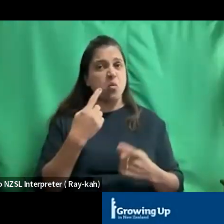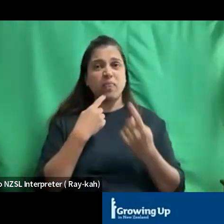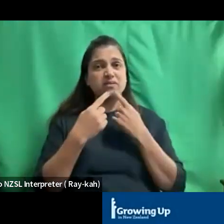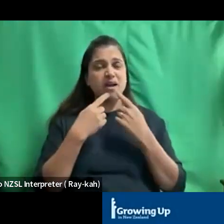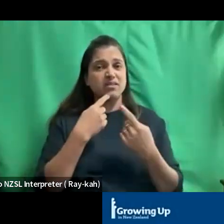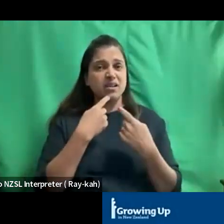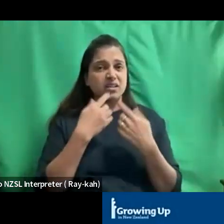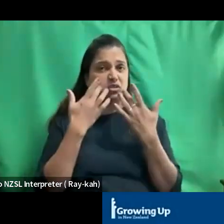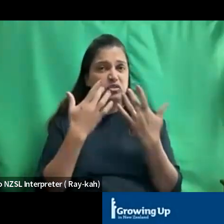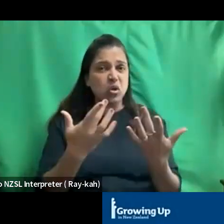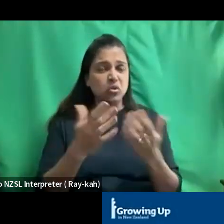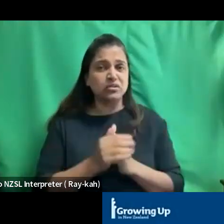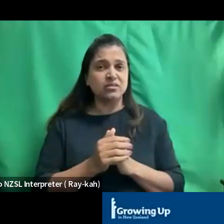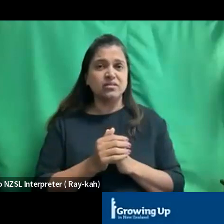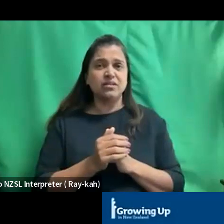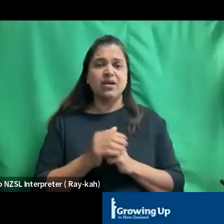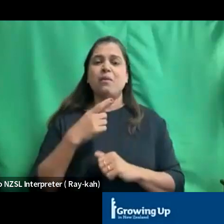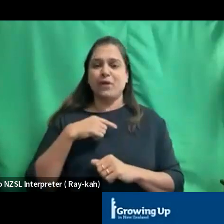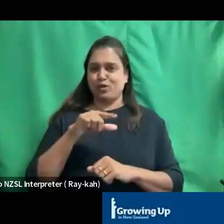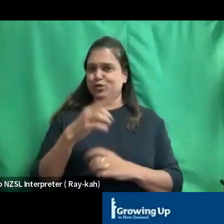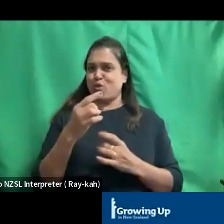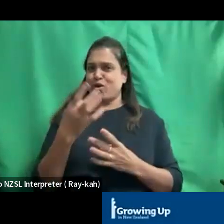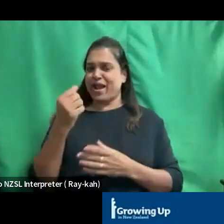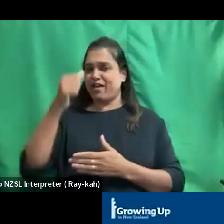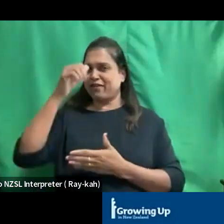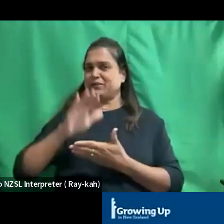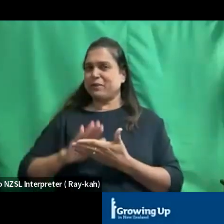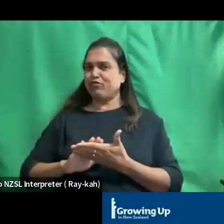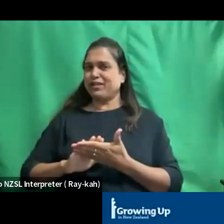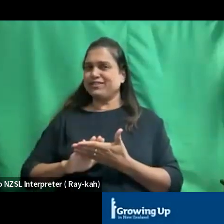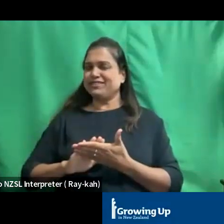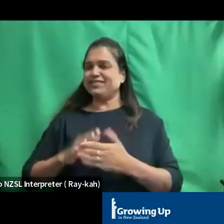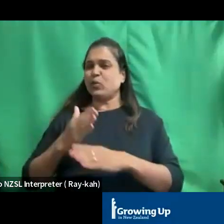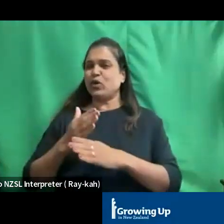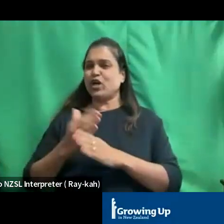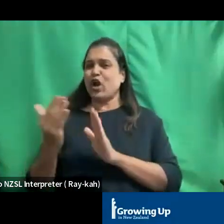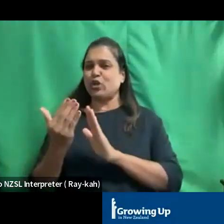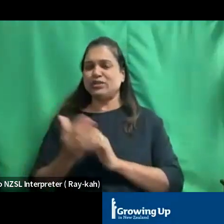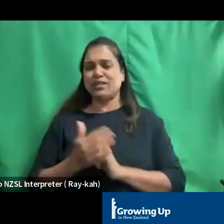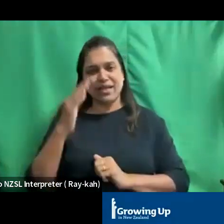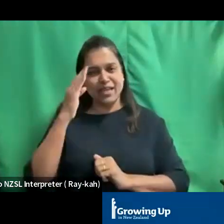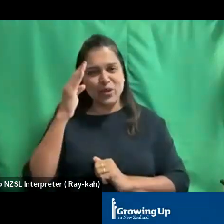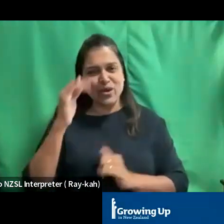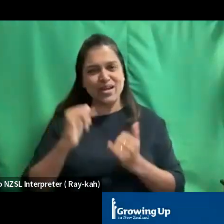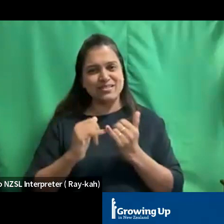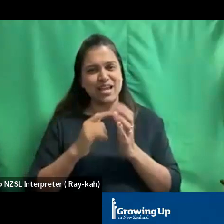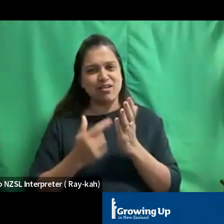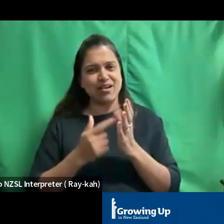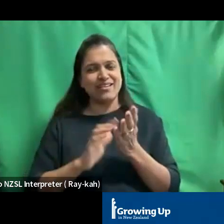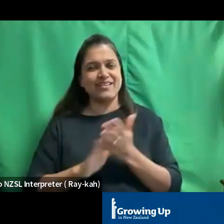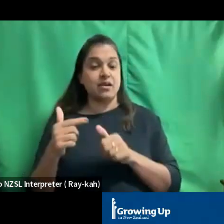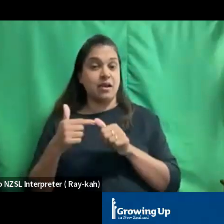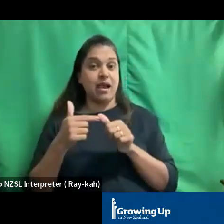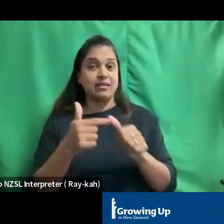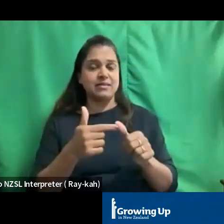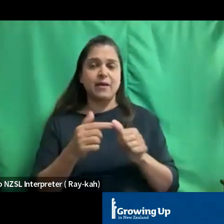you see in your close work with young people? Sure, it is, Sarah Jane. I guess I'd